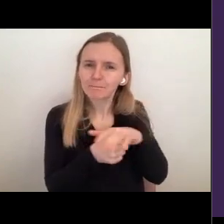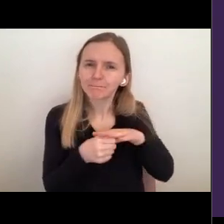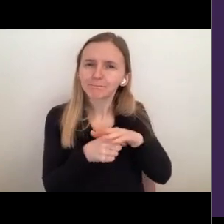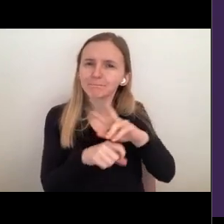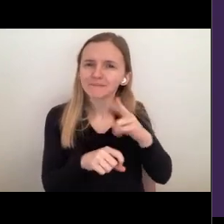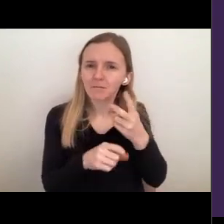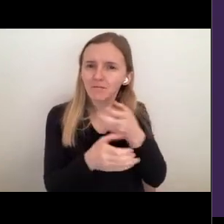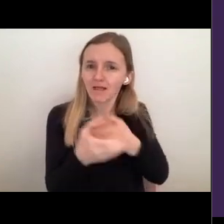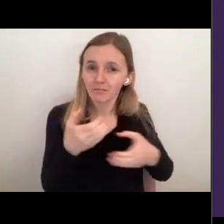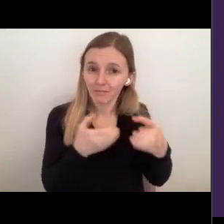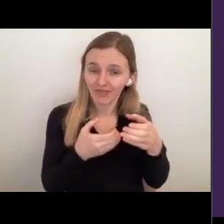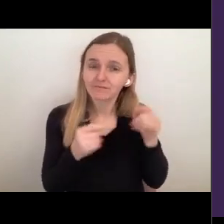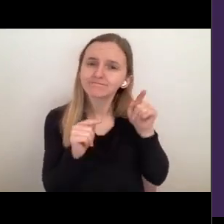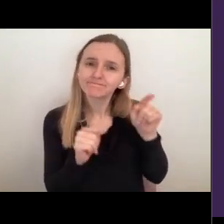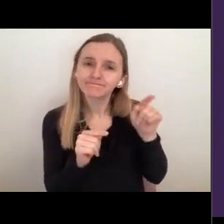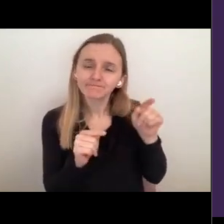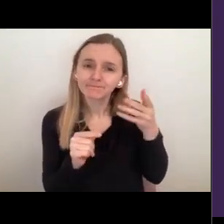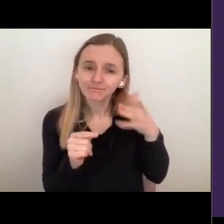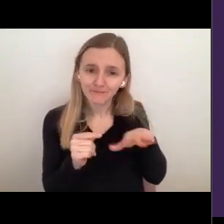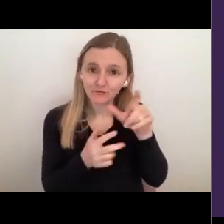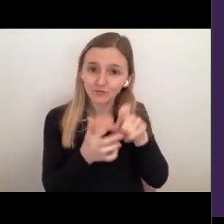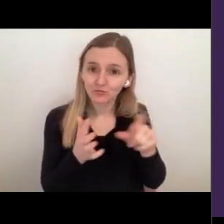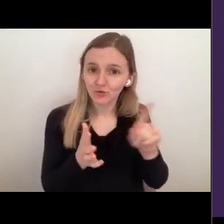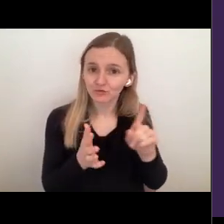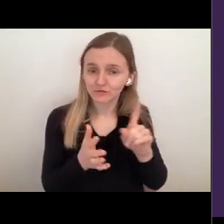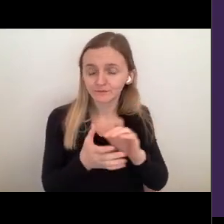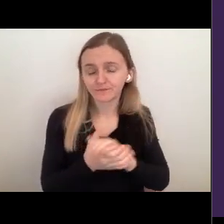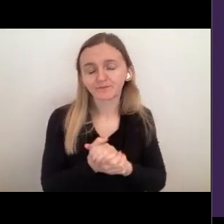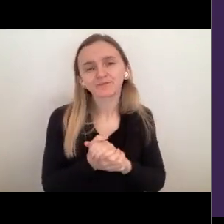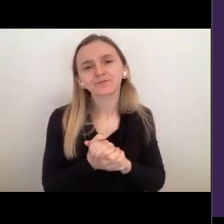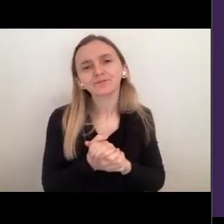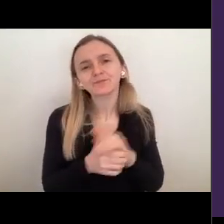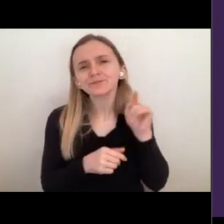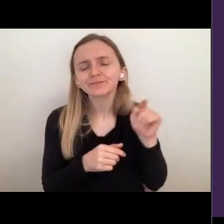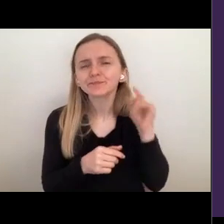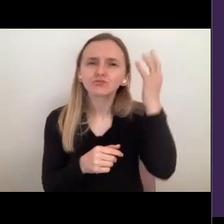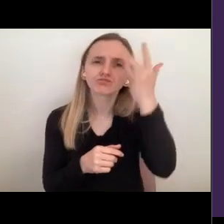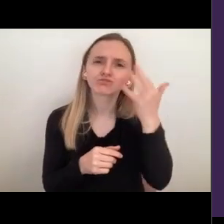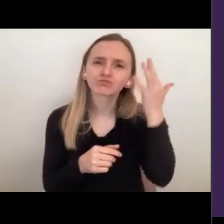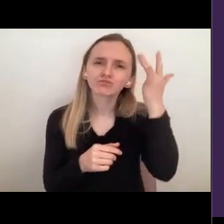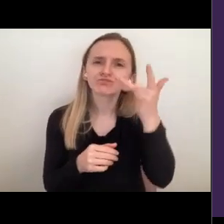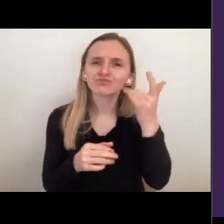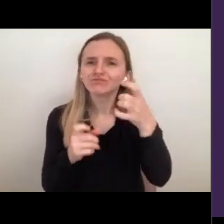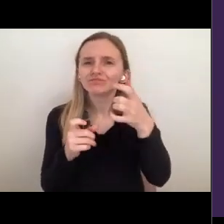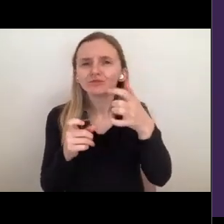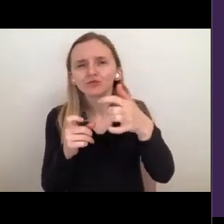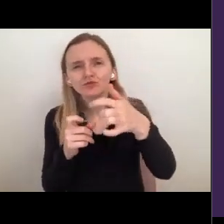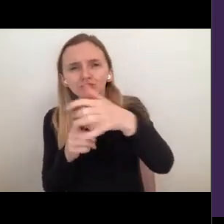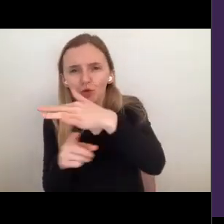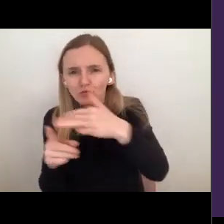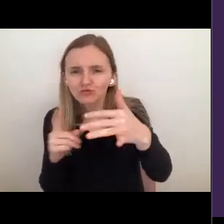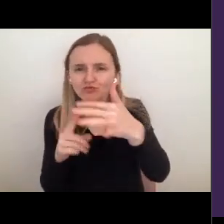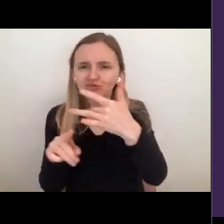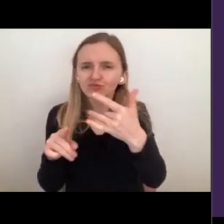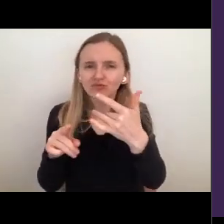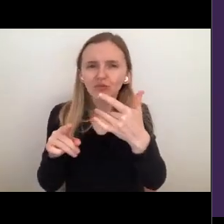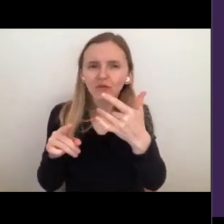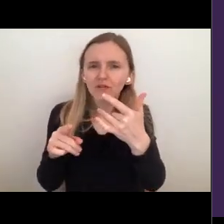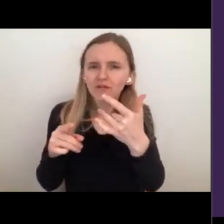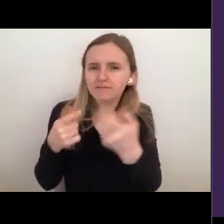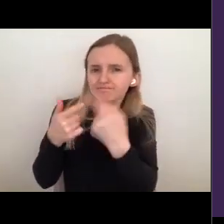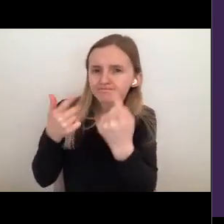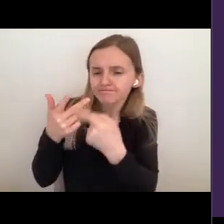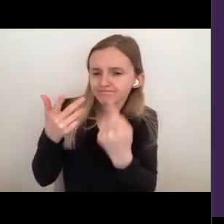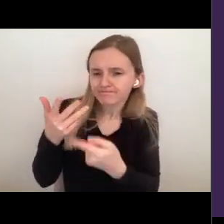he had a think about all the sociological bits and pieces that went on